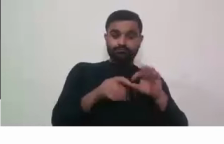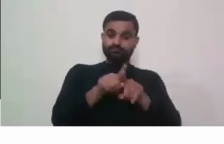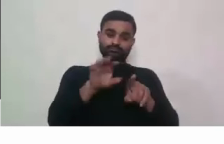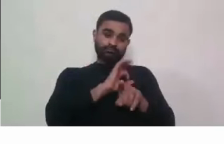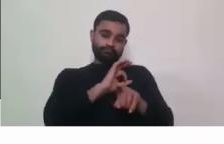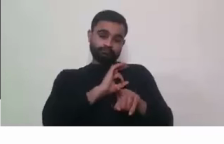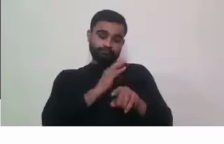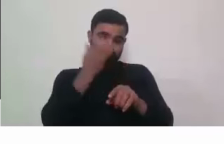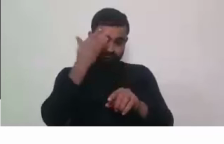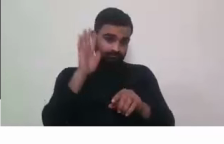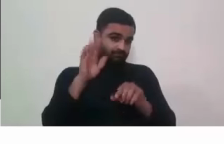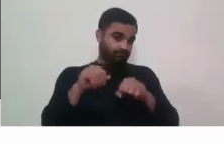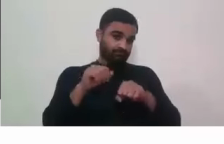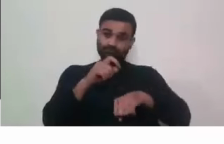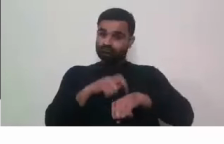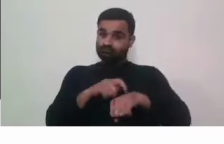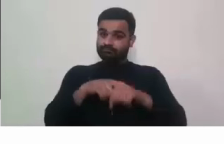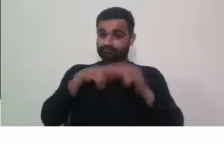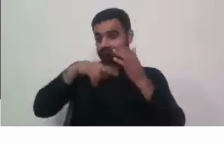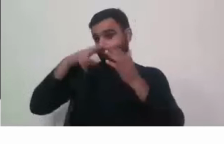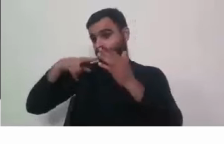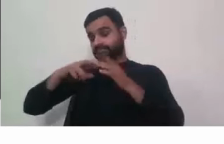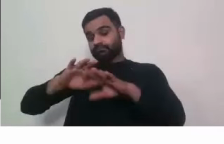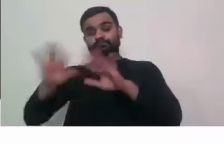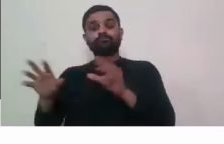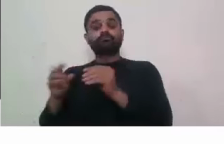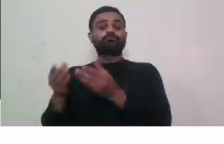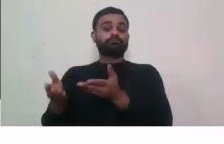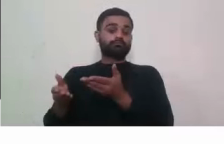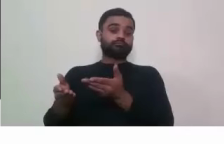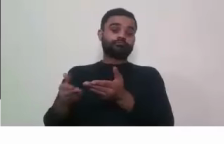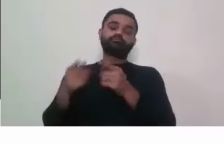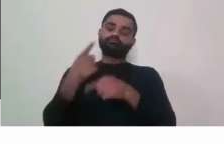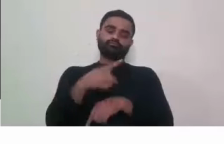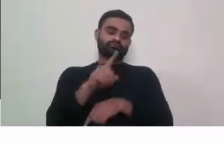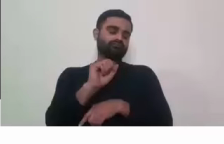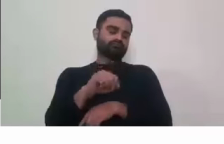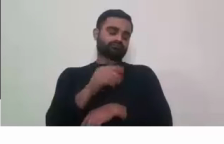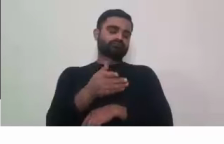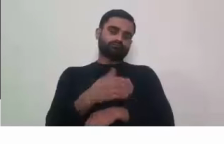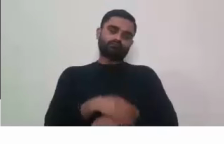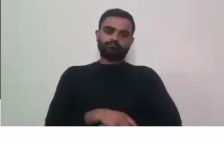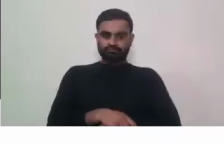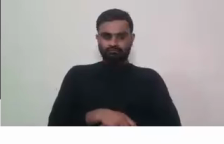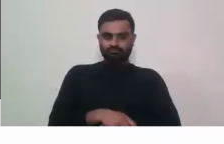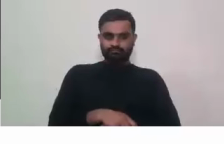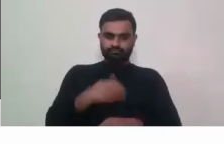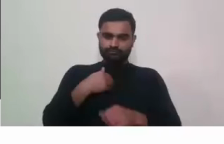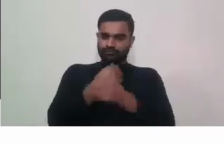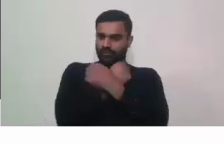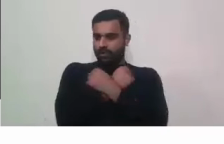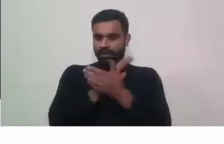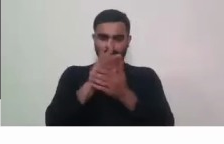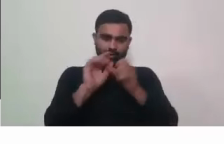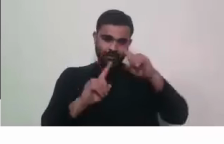but I don't think we'll have the time to kind of read out everything. Yeah. I mean, I just love the chat box and